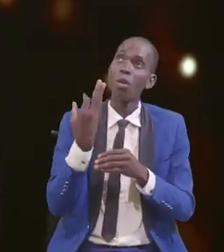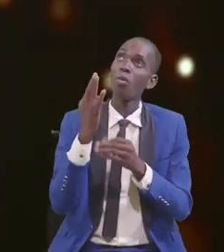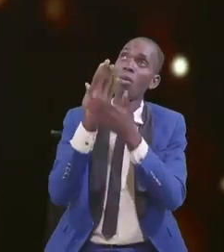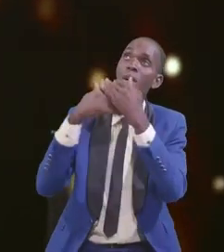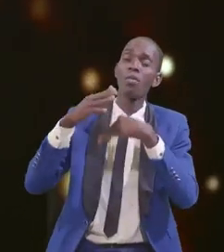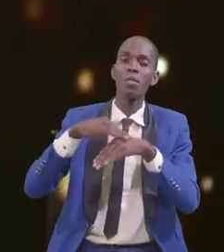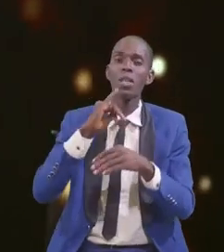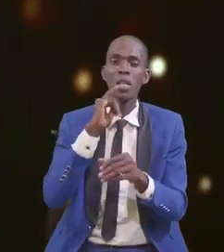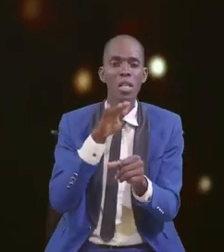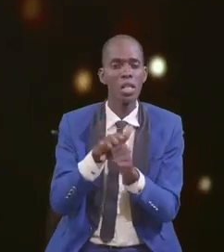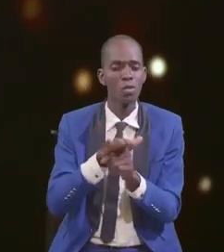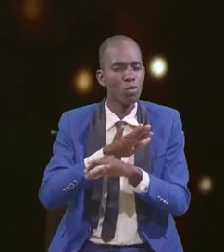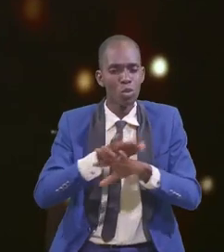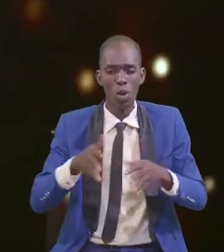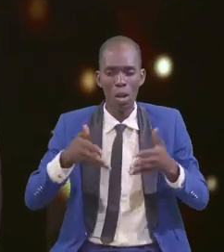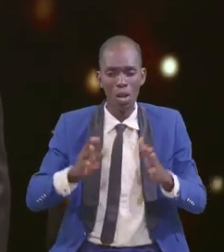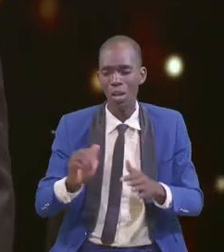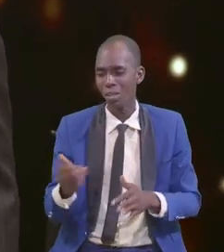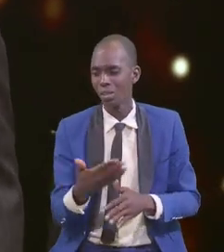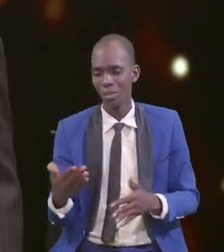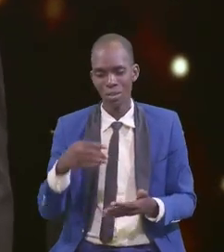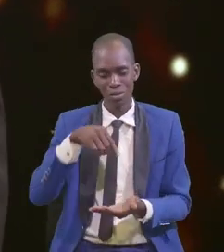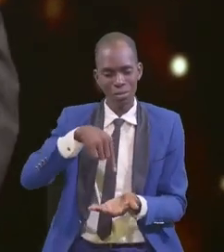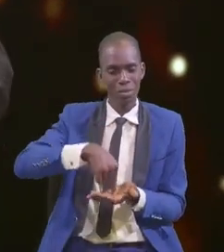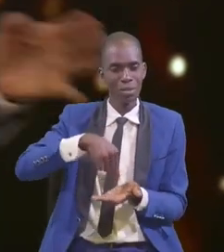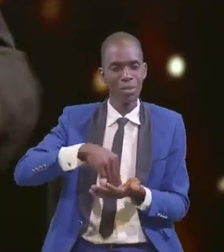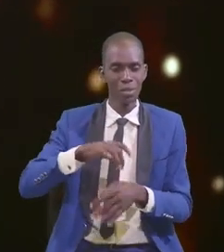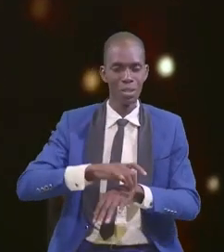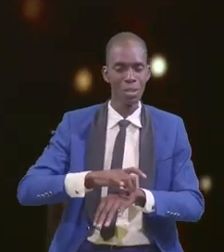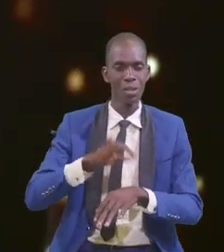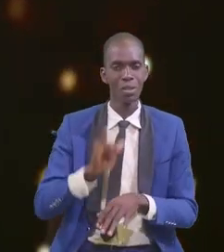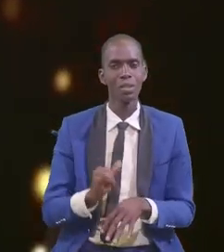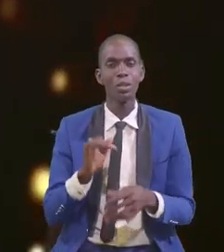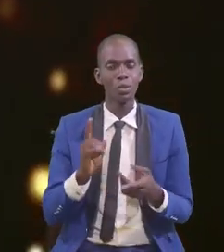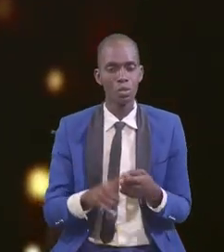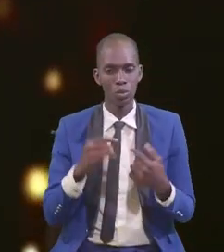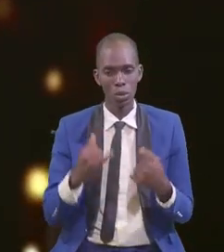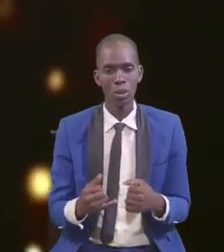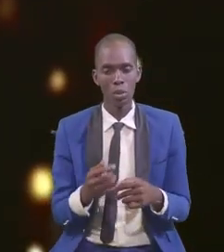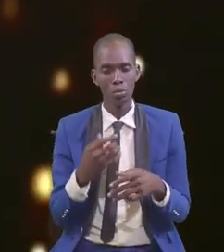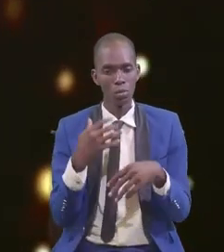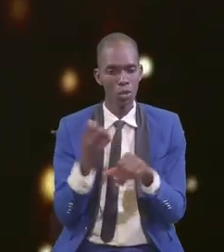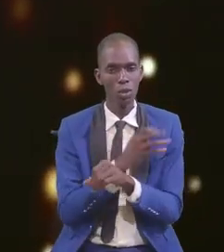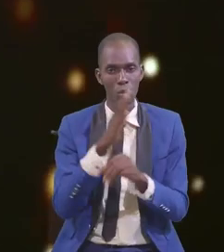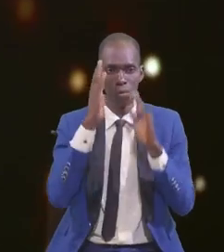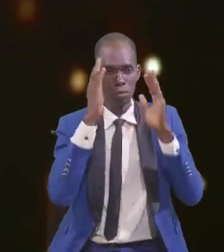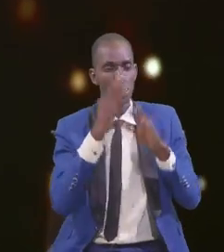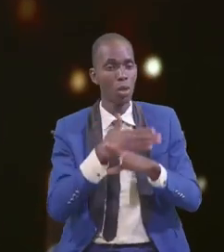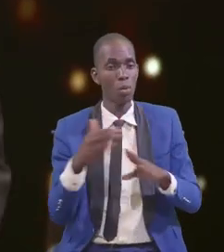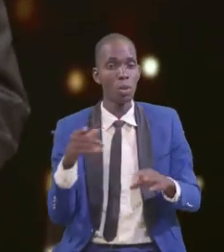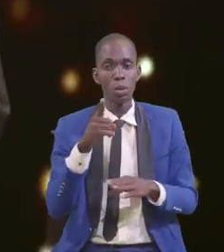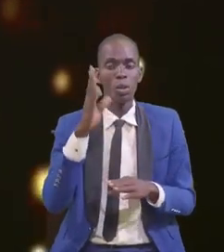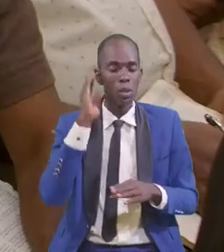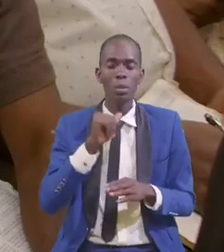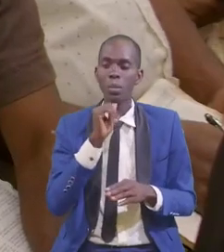Don't allow anything of this mundane world to sidetrack you. You will not perish by